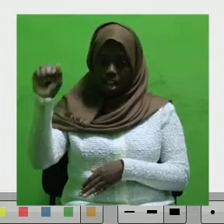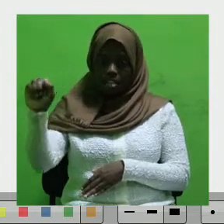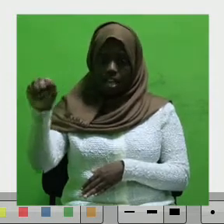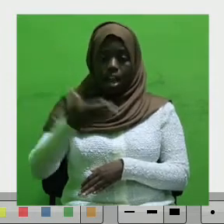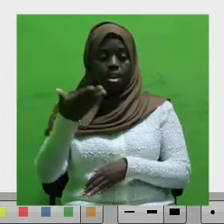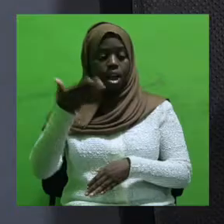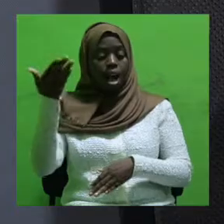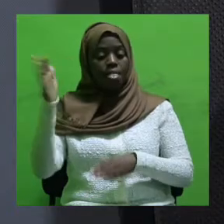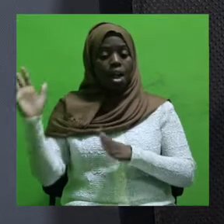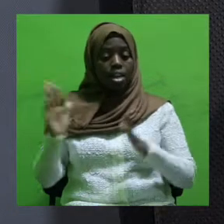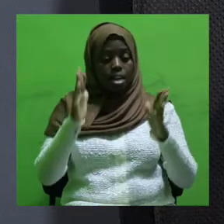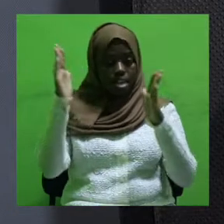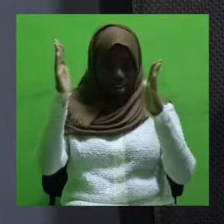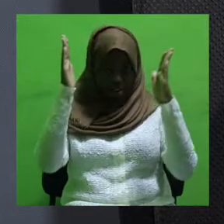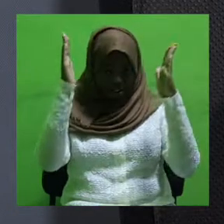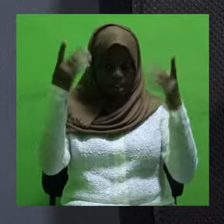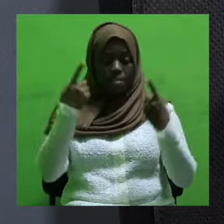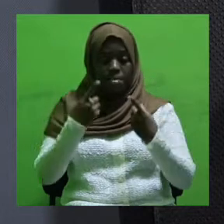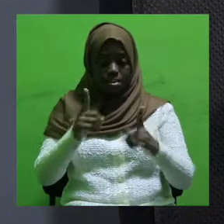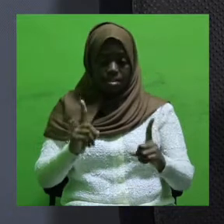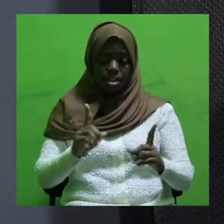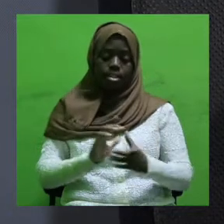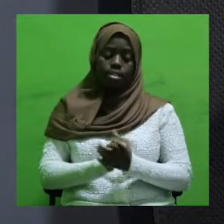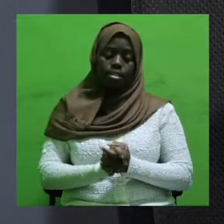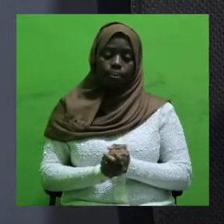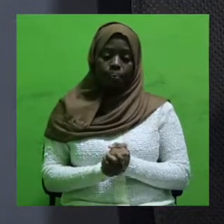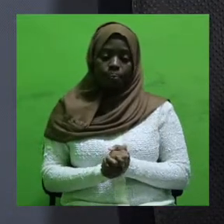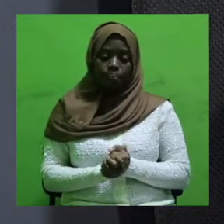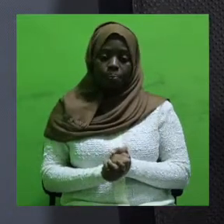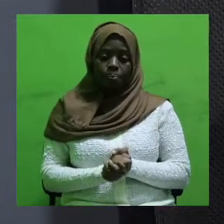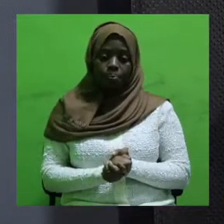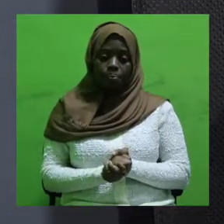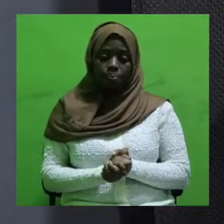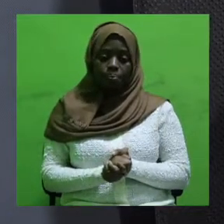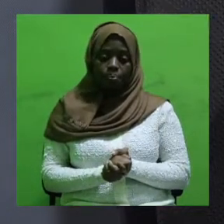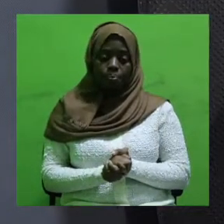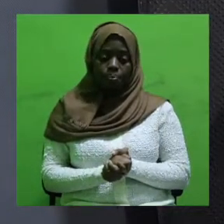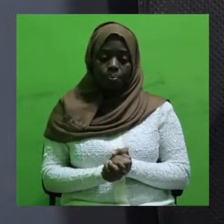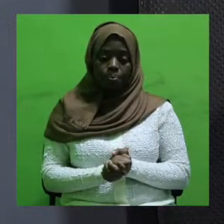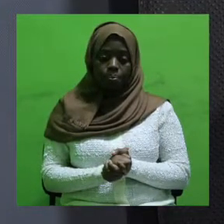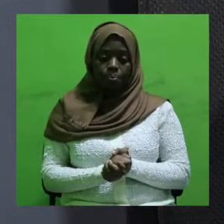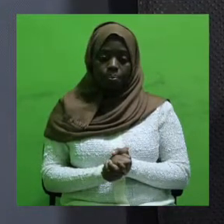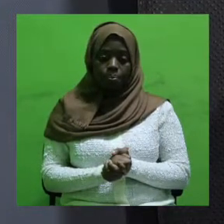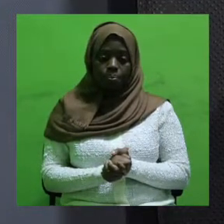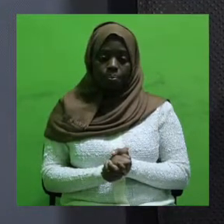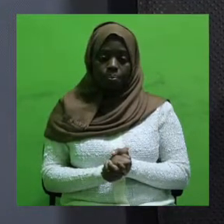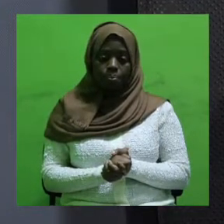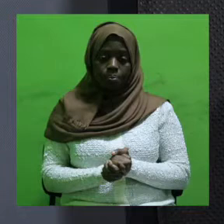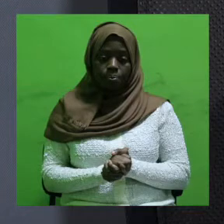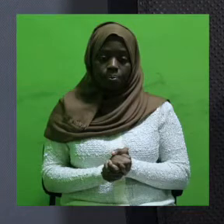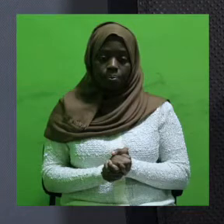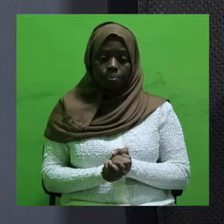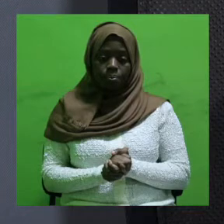and the other leaving it, which is known as the efferent vessel. But in the